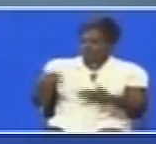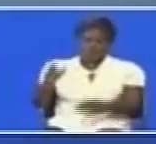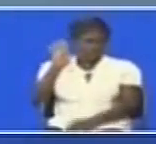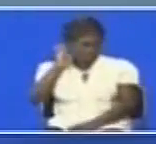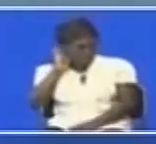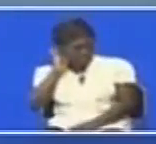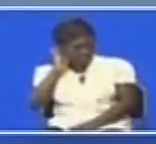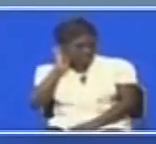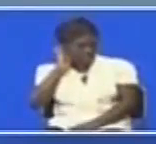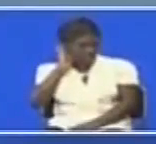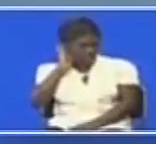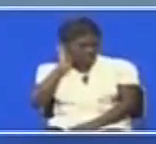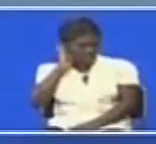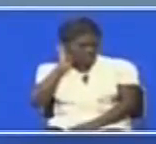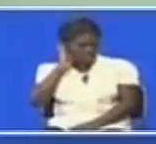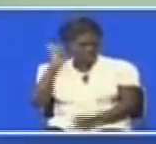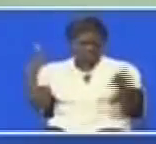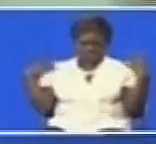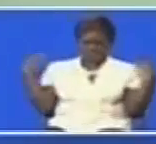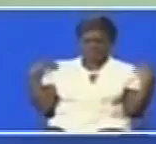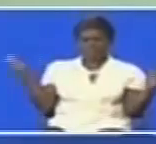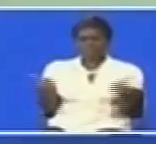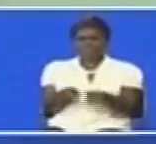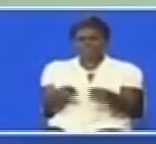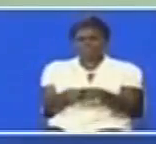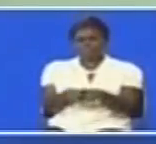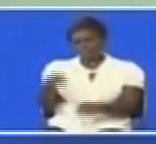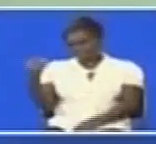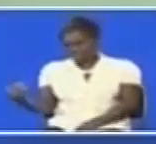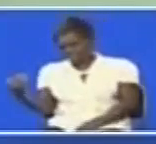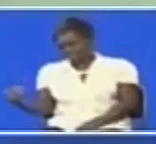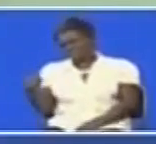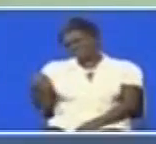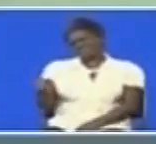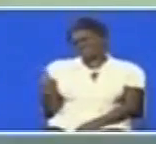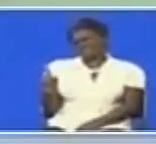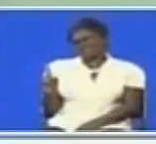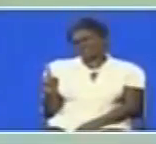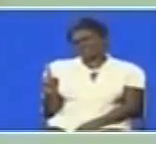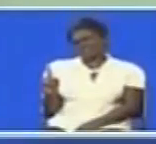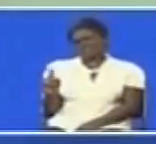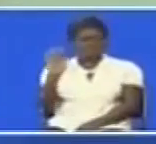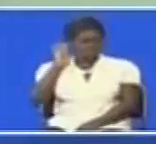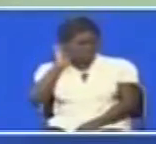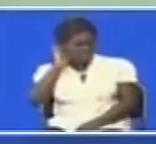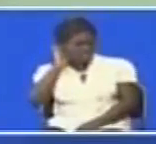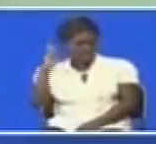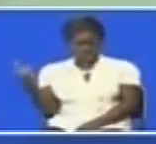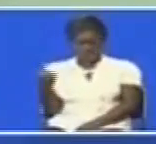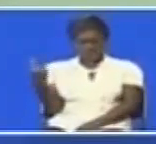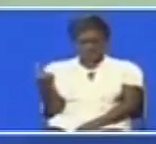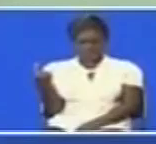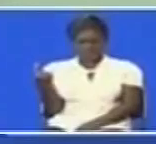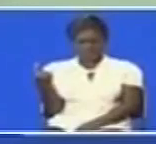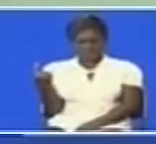and those that like to learn practically. We've got the students who are auditory students, and these students